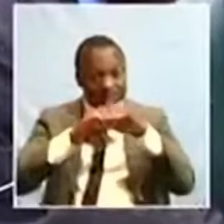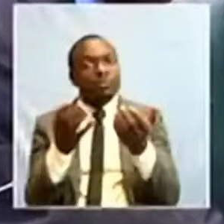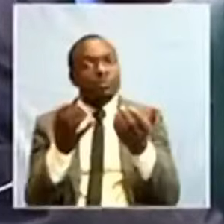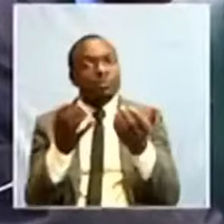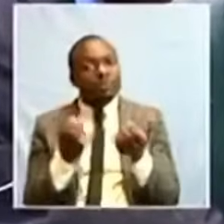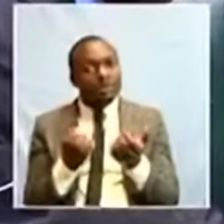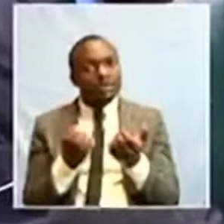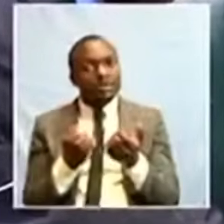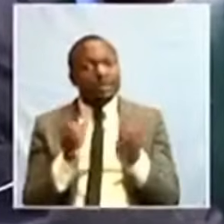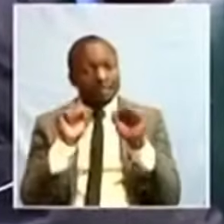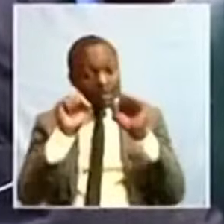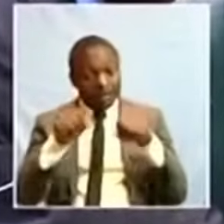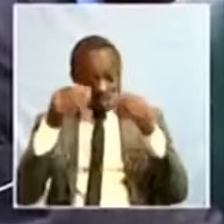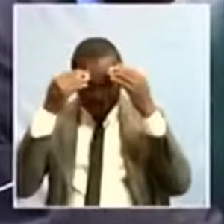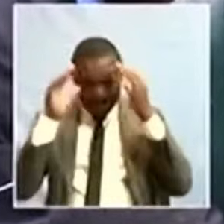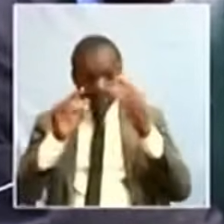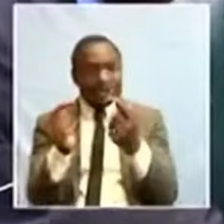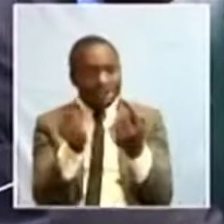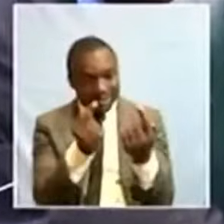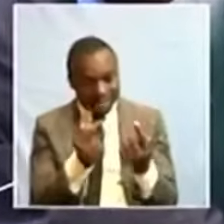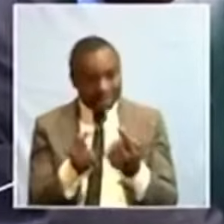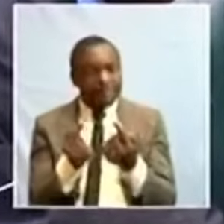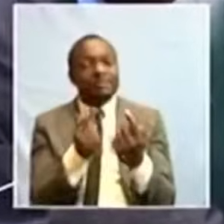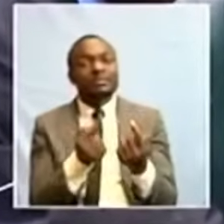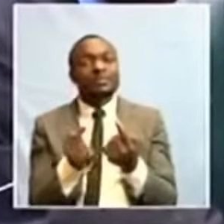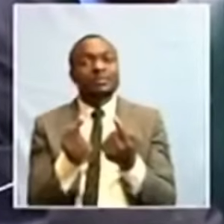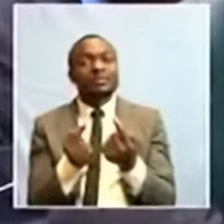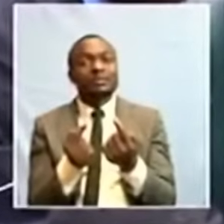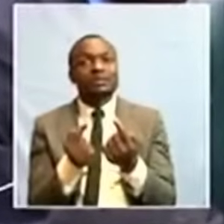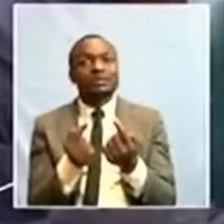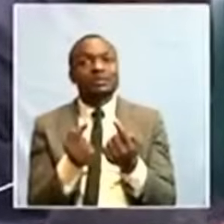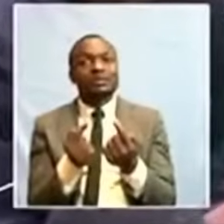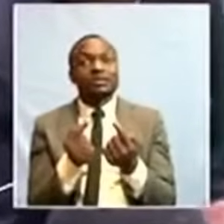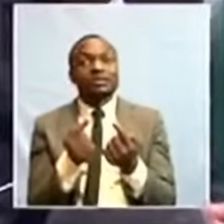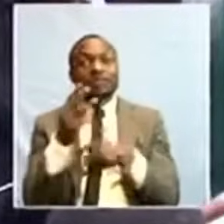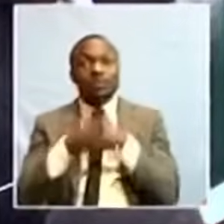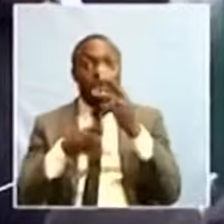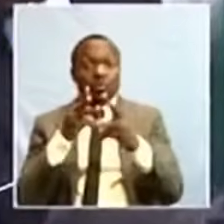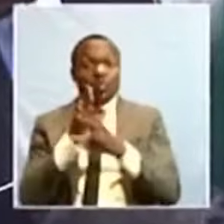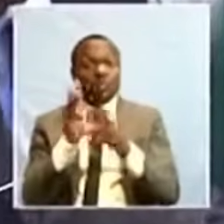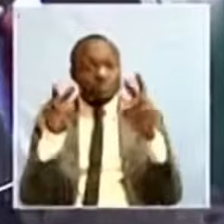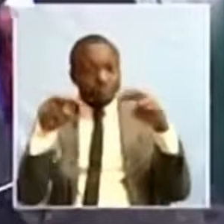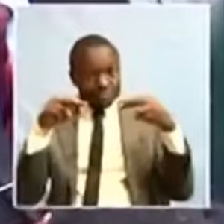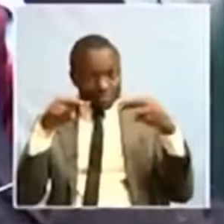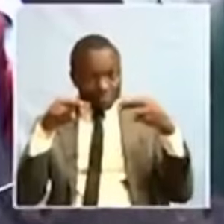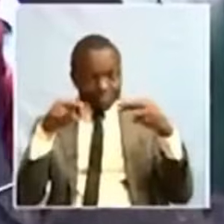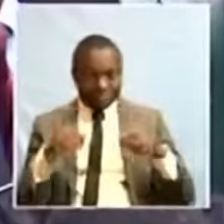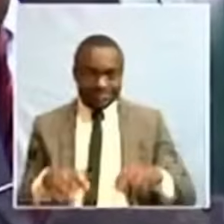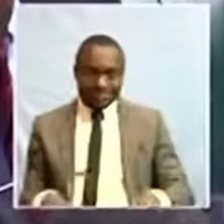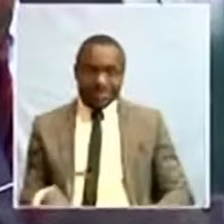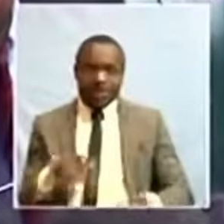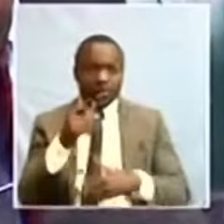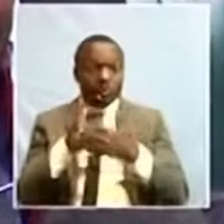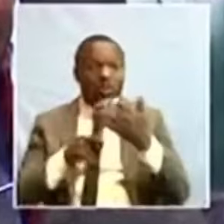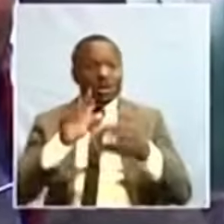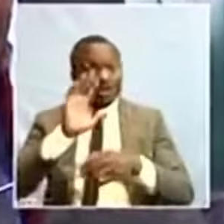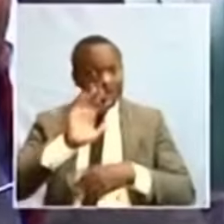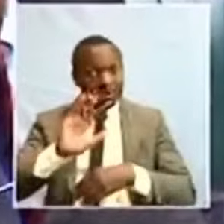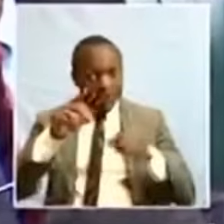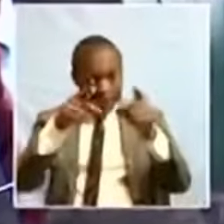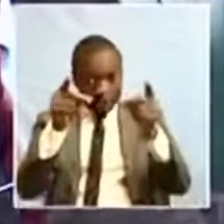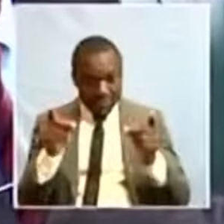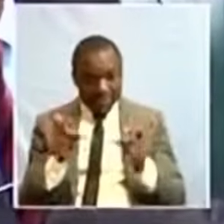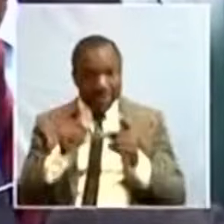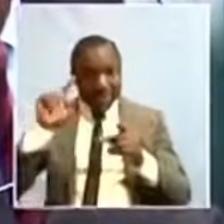need, as you may be aware, the situation that the global village is facing. What is your position